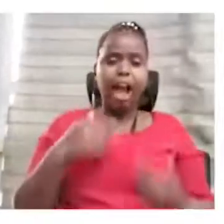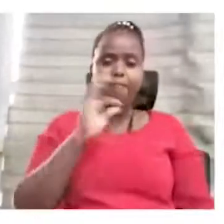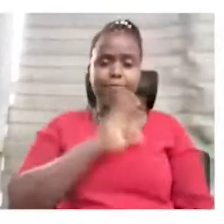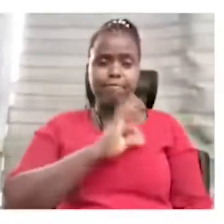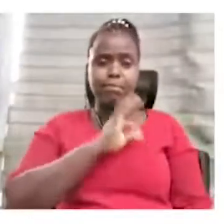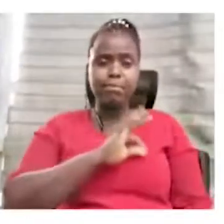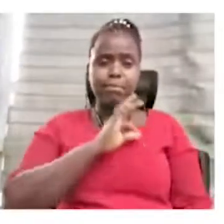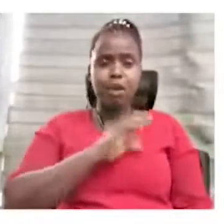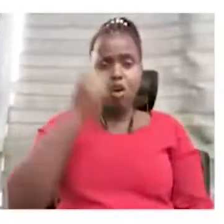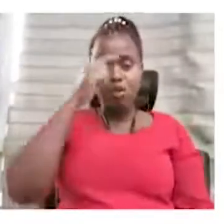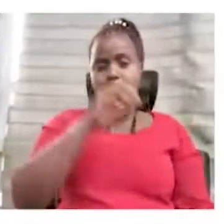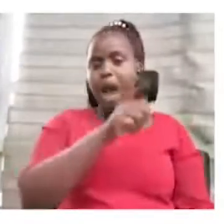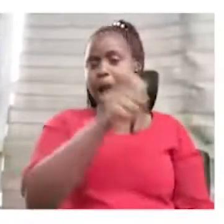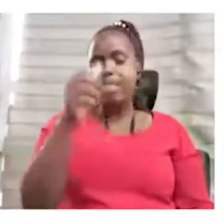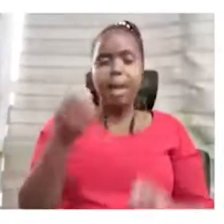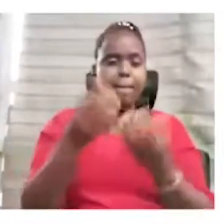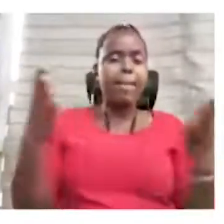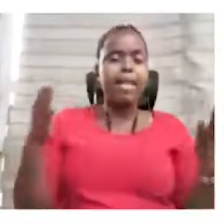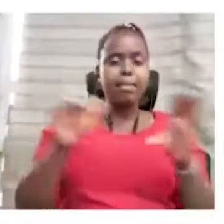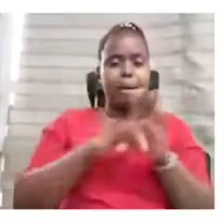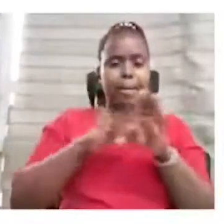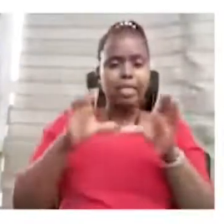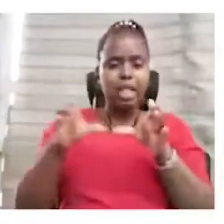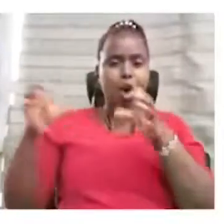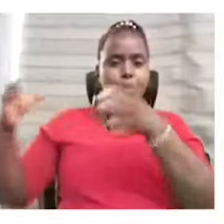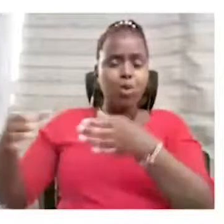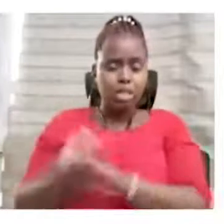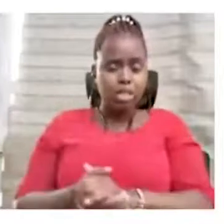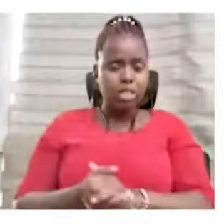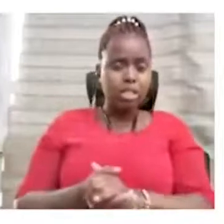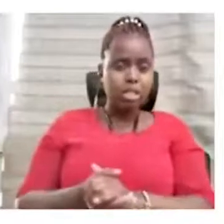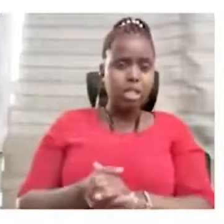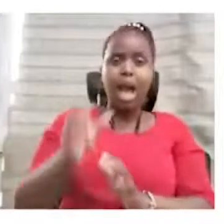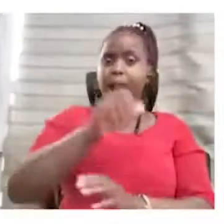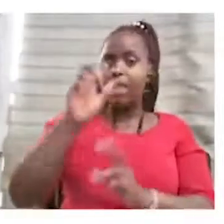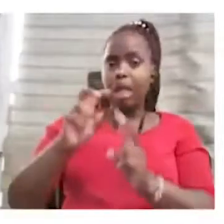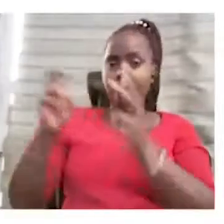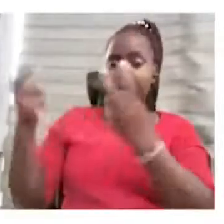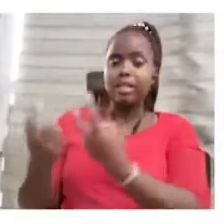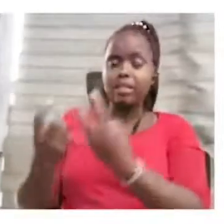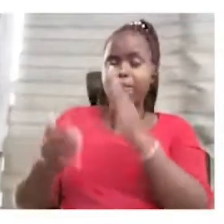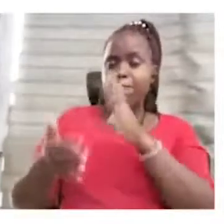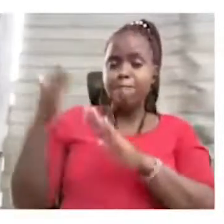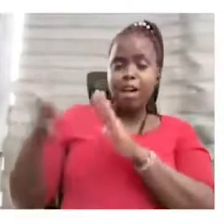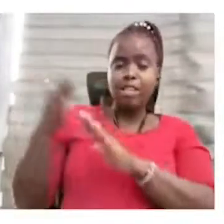other members of the community. To the other panelists, and again, just very briefly going around,